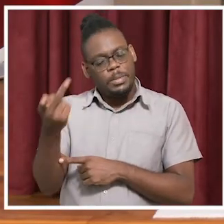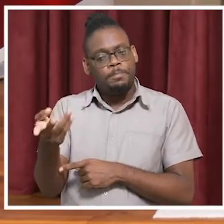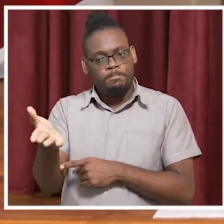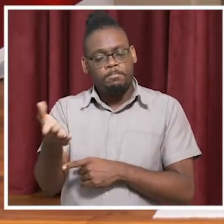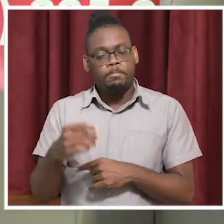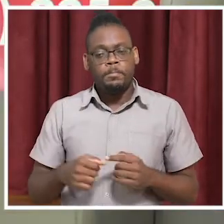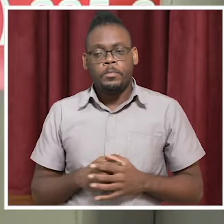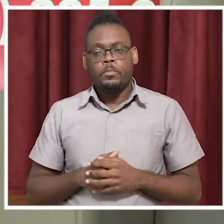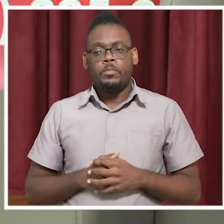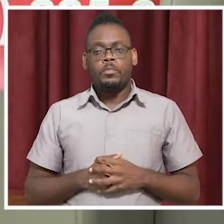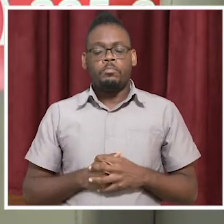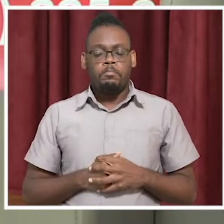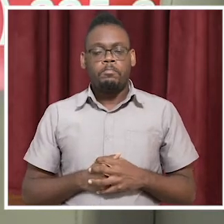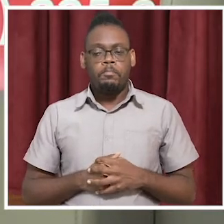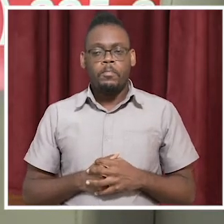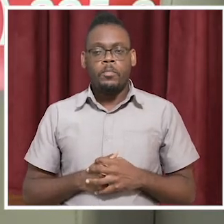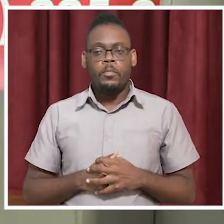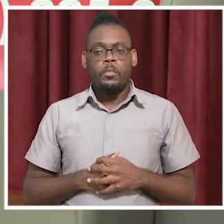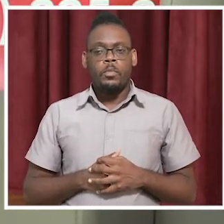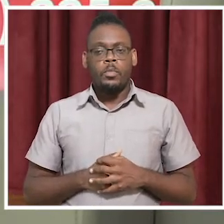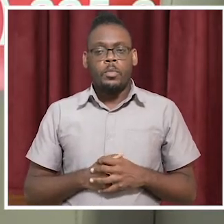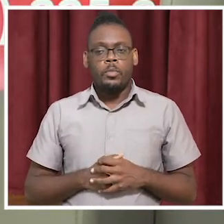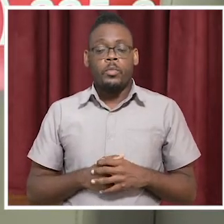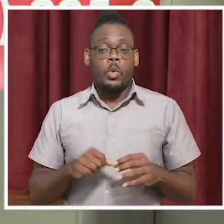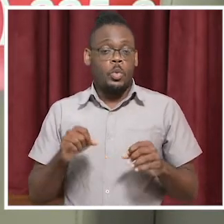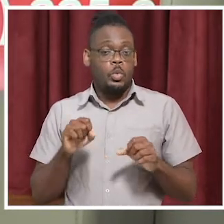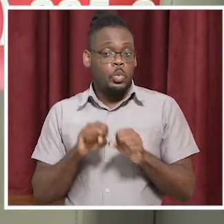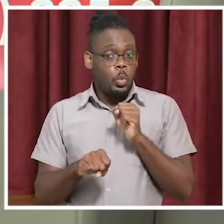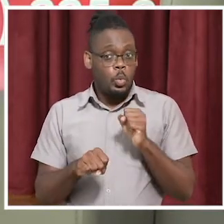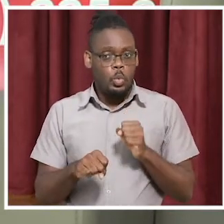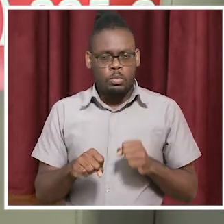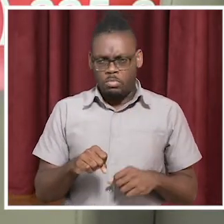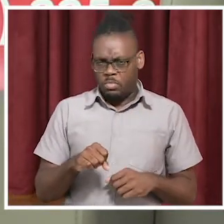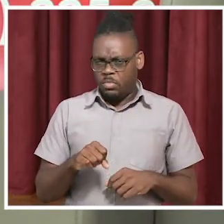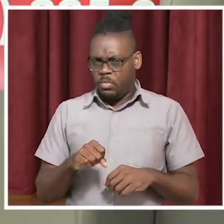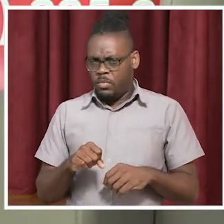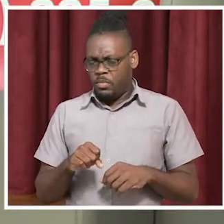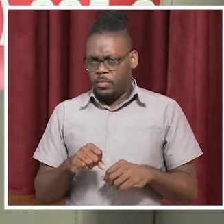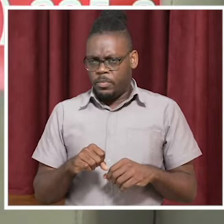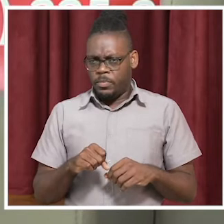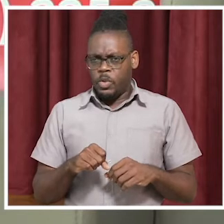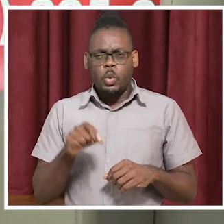all avenues so that business can contact us. We have our website, I'll repeat it,